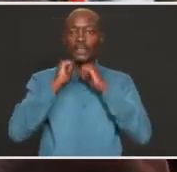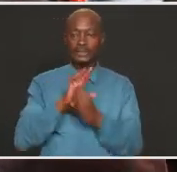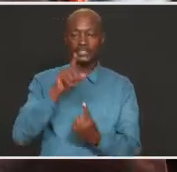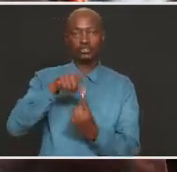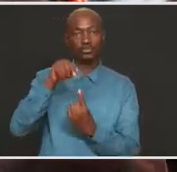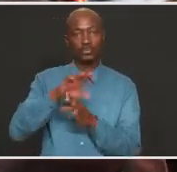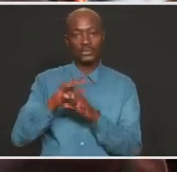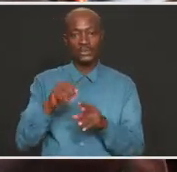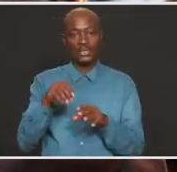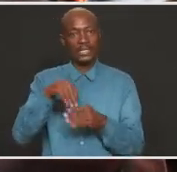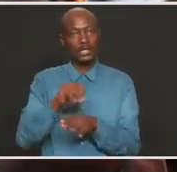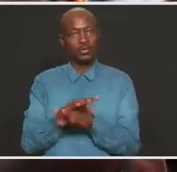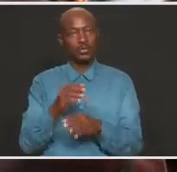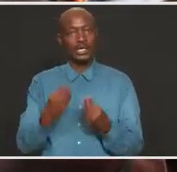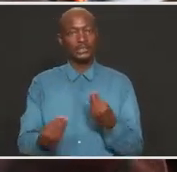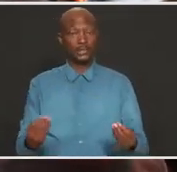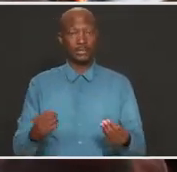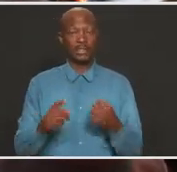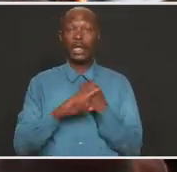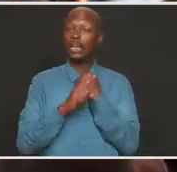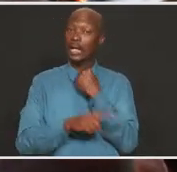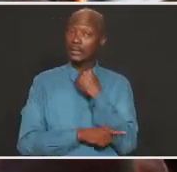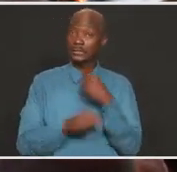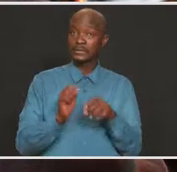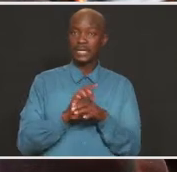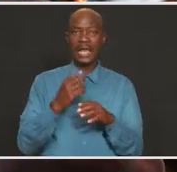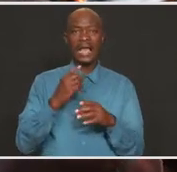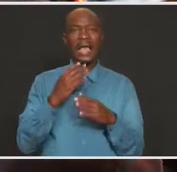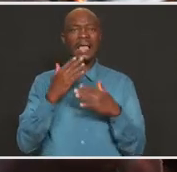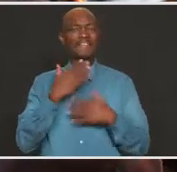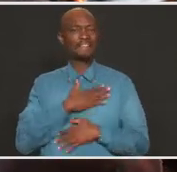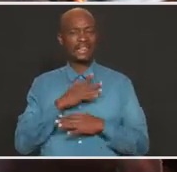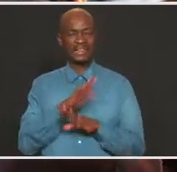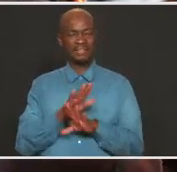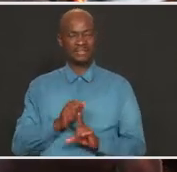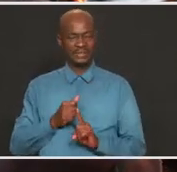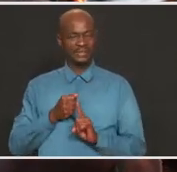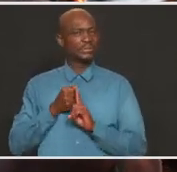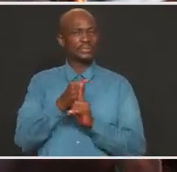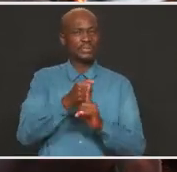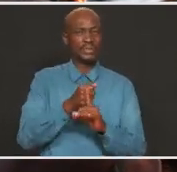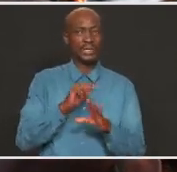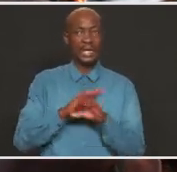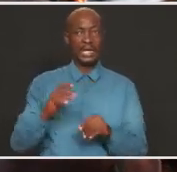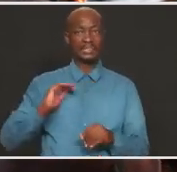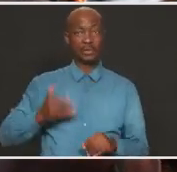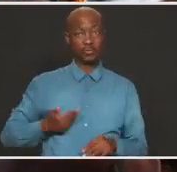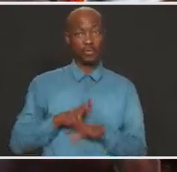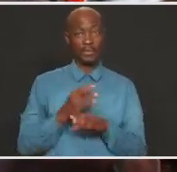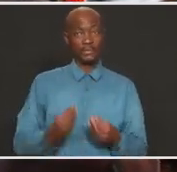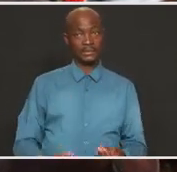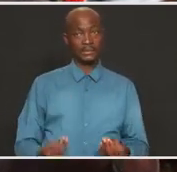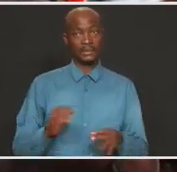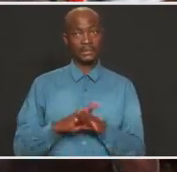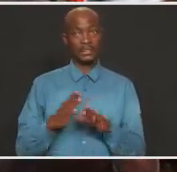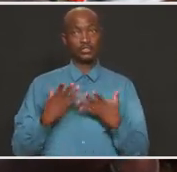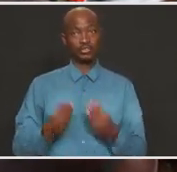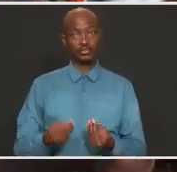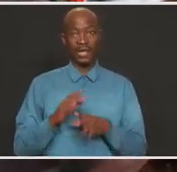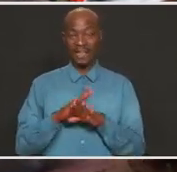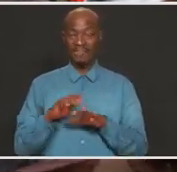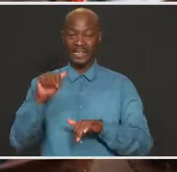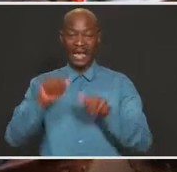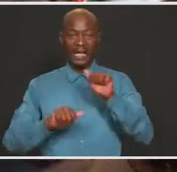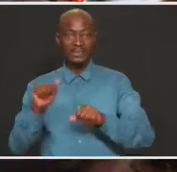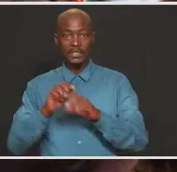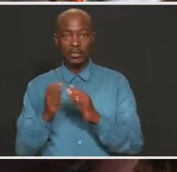being their children lastly I feel it is an infringement of my privacy as a girl child to have the risk of an assessor who